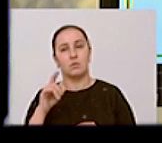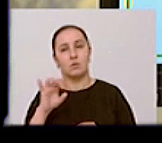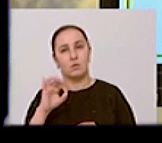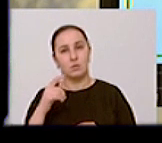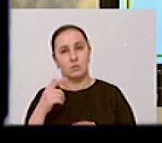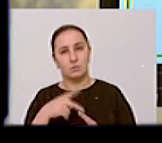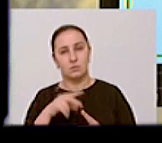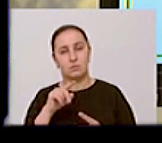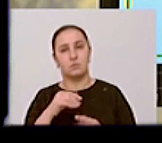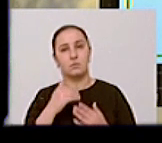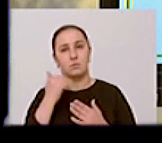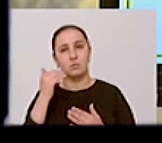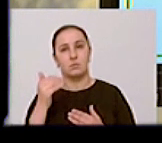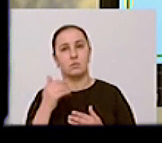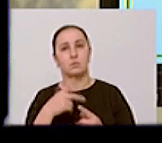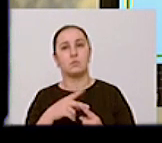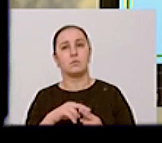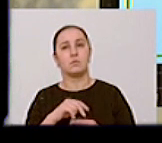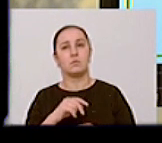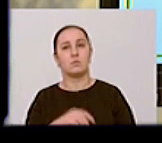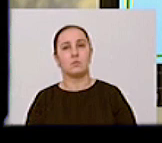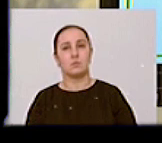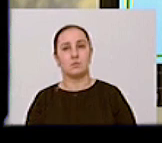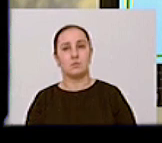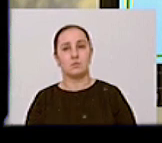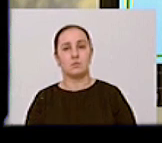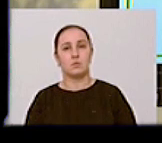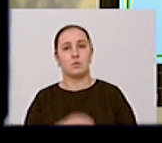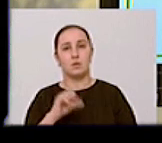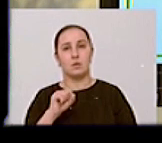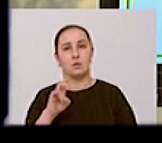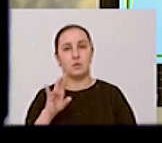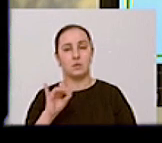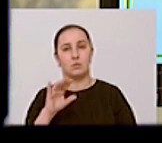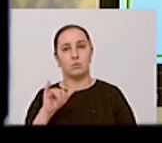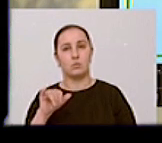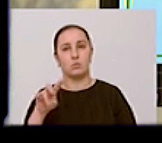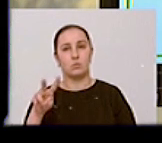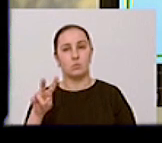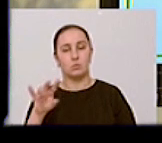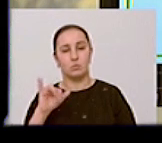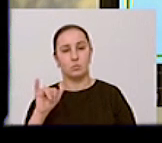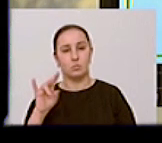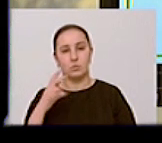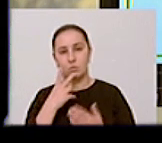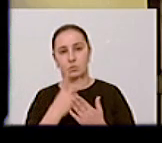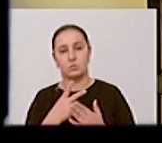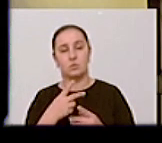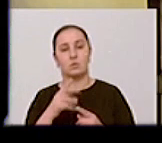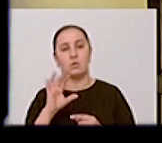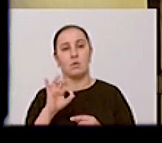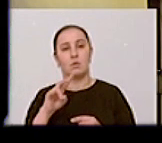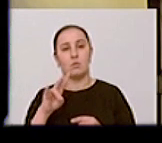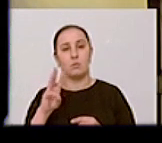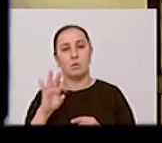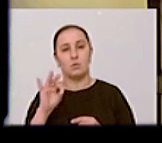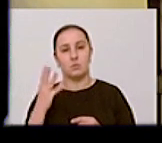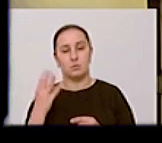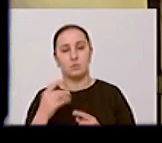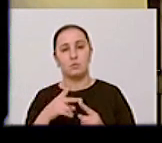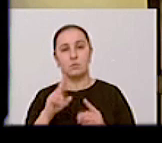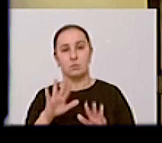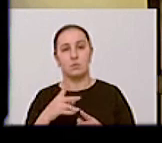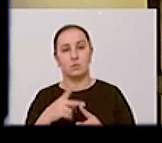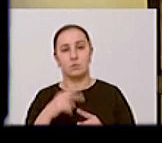o'quv yurtlarini nazarda tutilgan. Ani, uni ko'rsatish olmoshi.